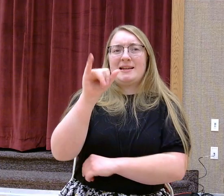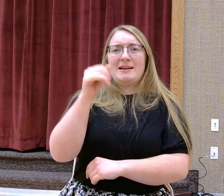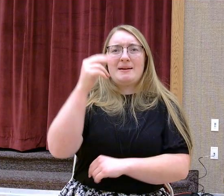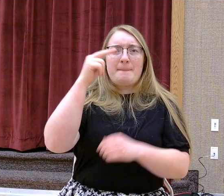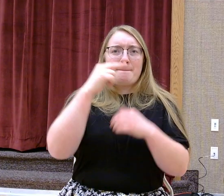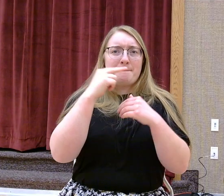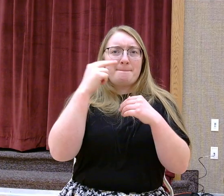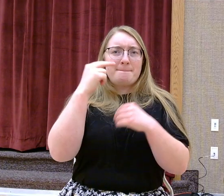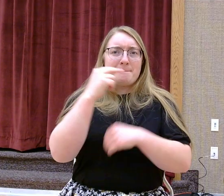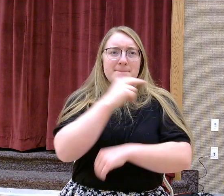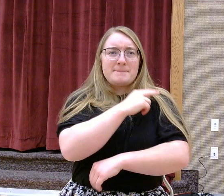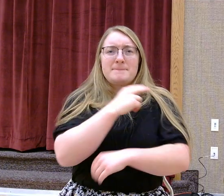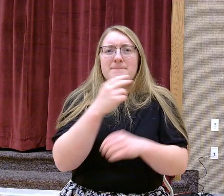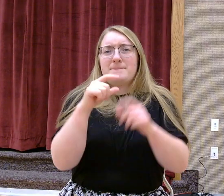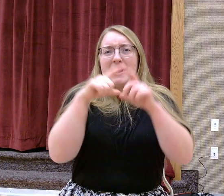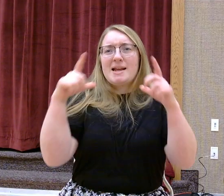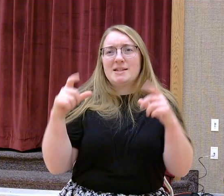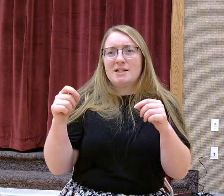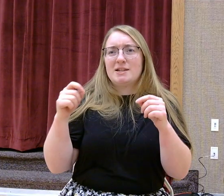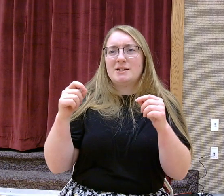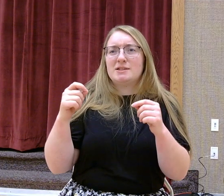I'm American. Yeah,